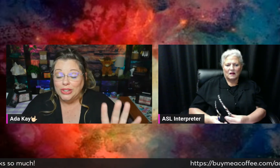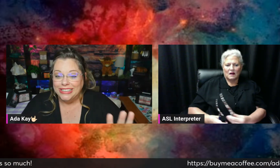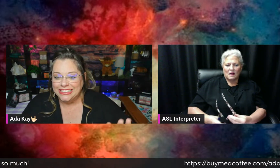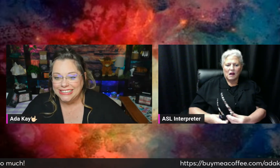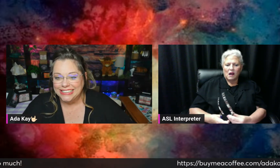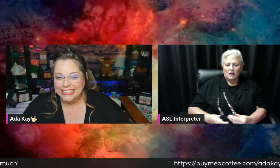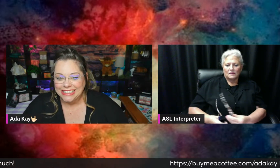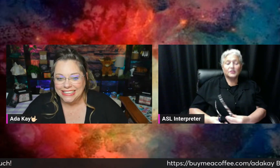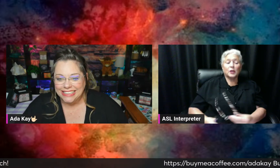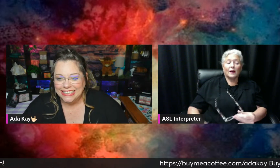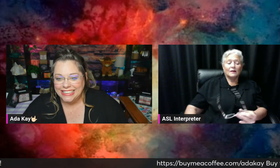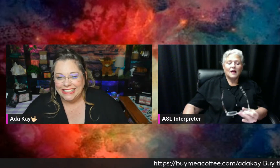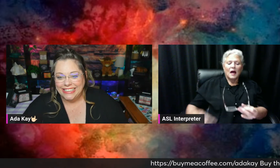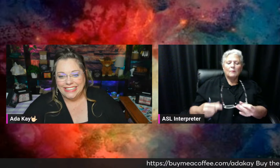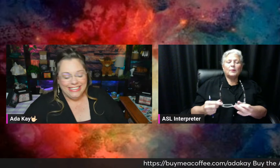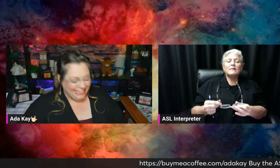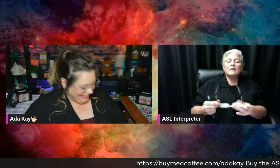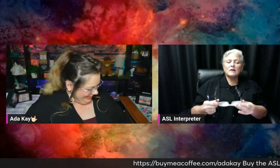you." Right.